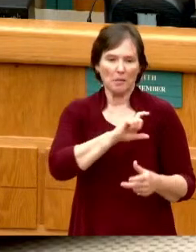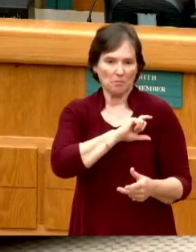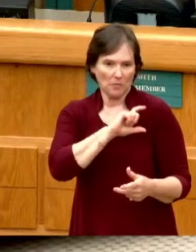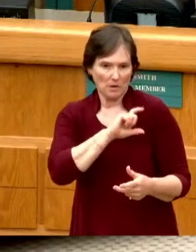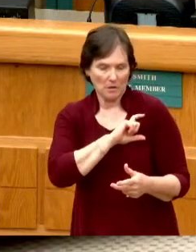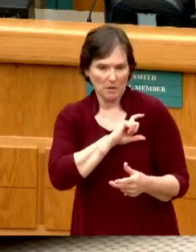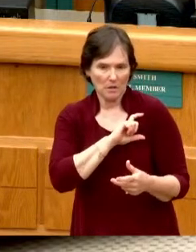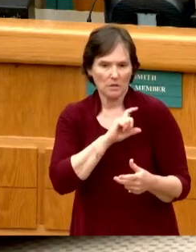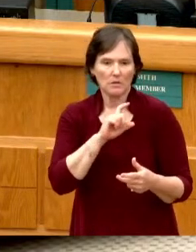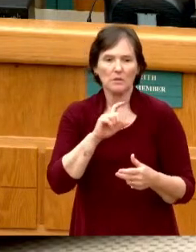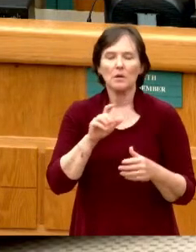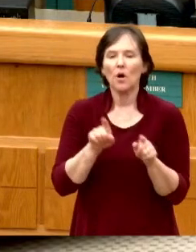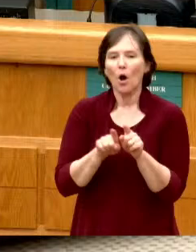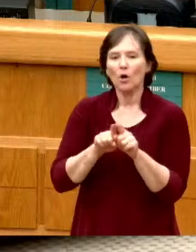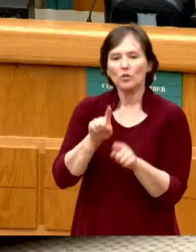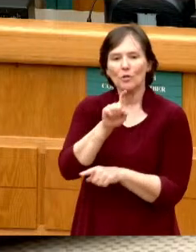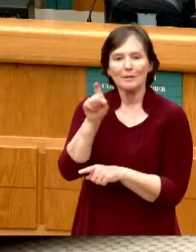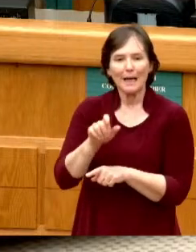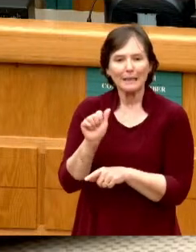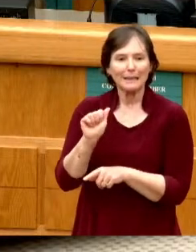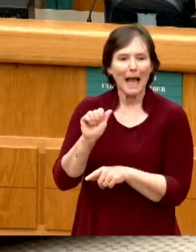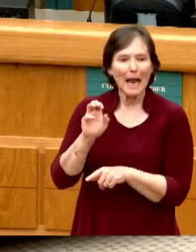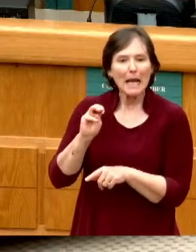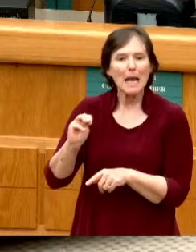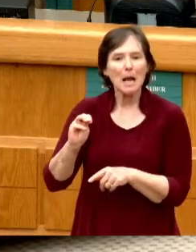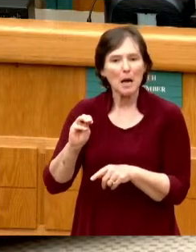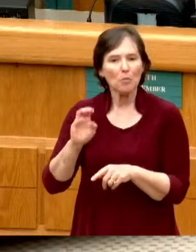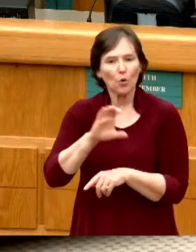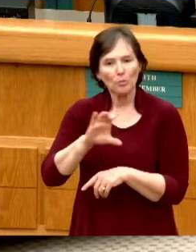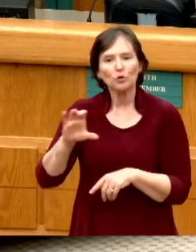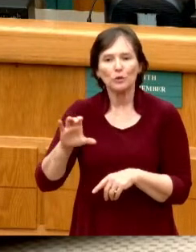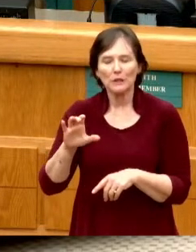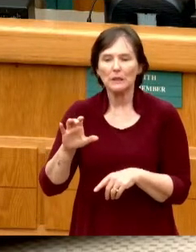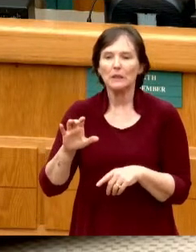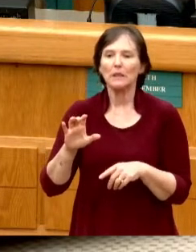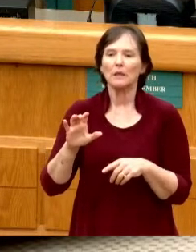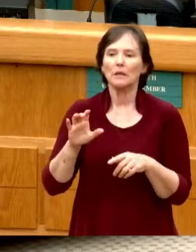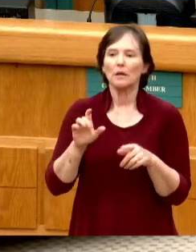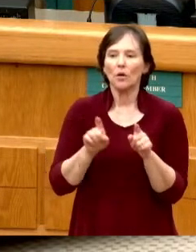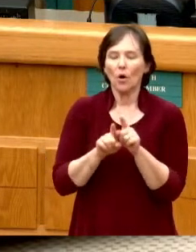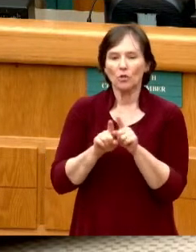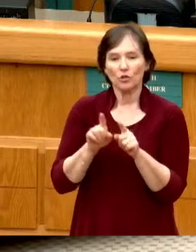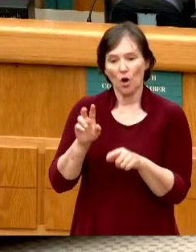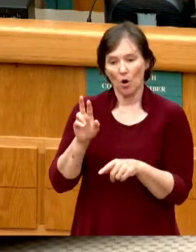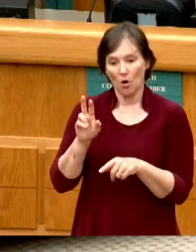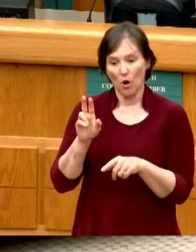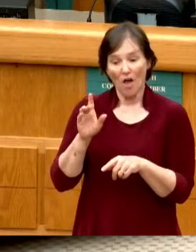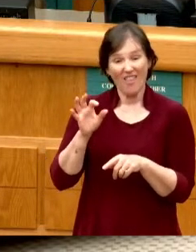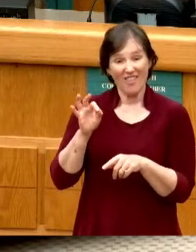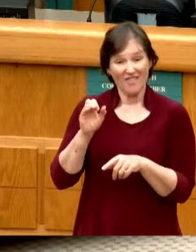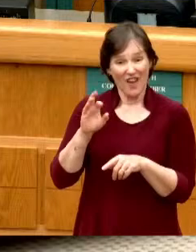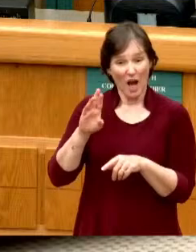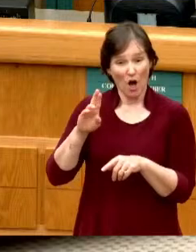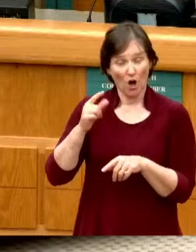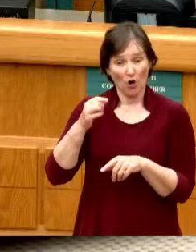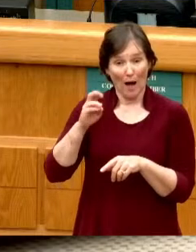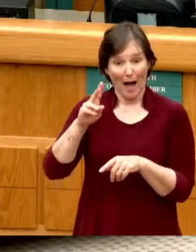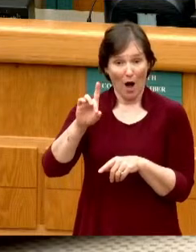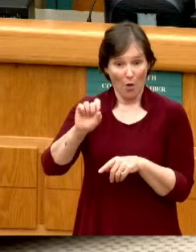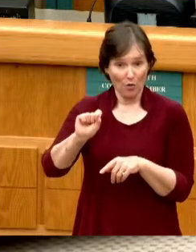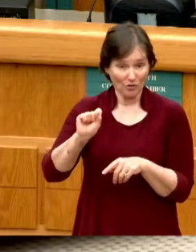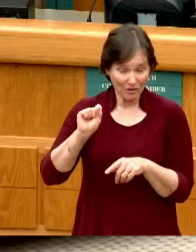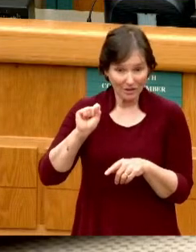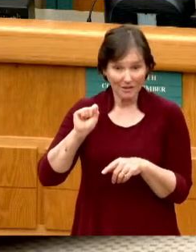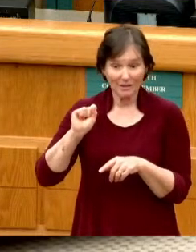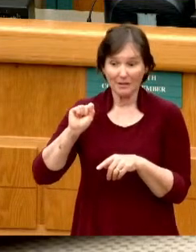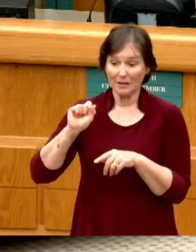Christi, Richard Borchard staff that are amazing people. They actually got music in the show barn for us